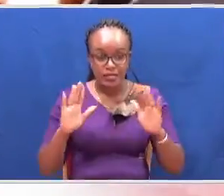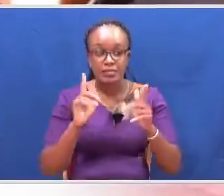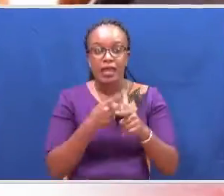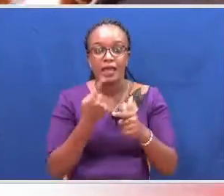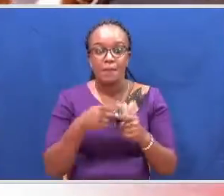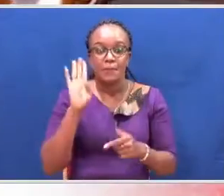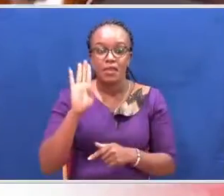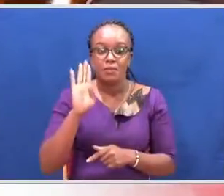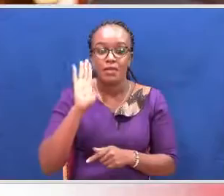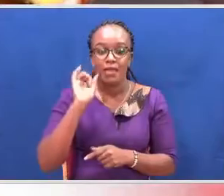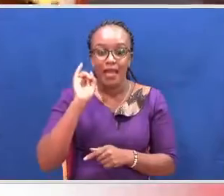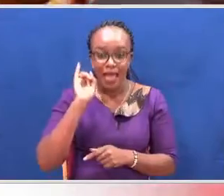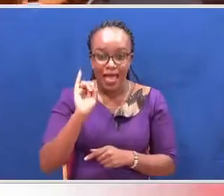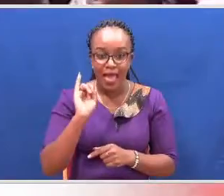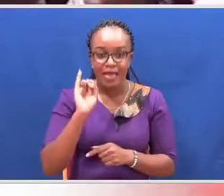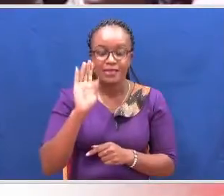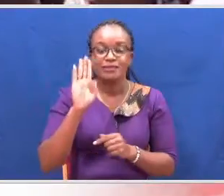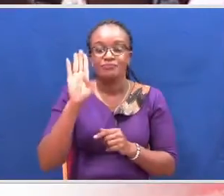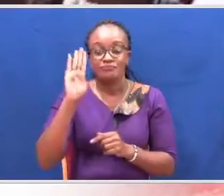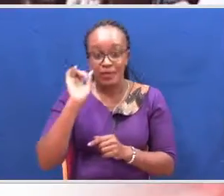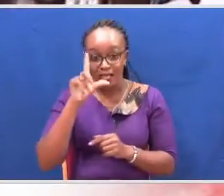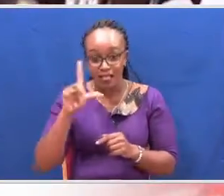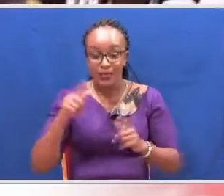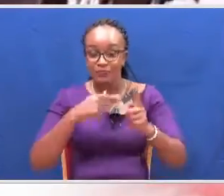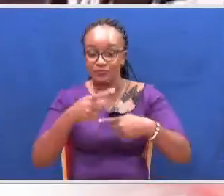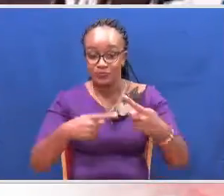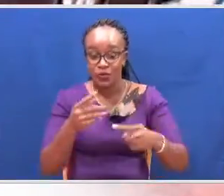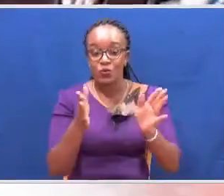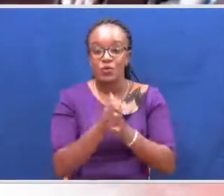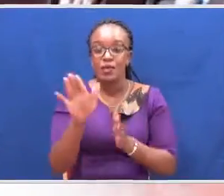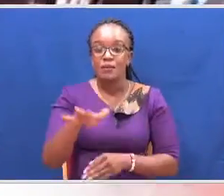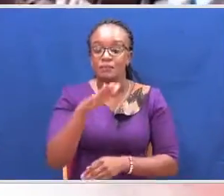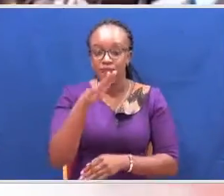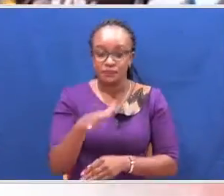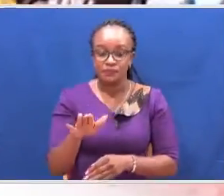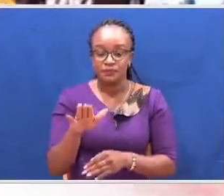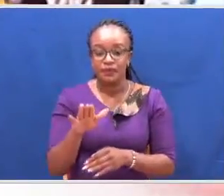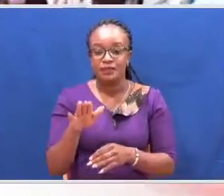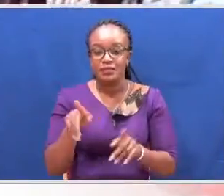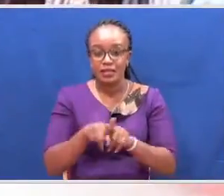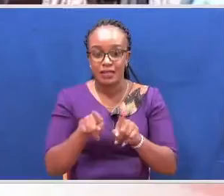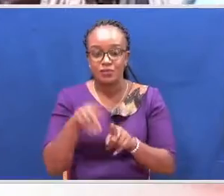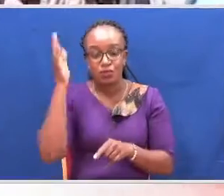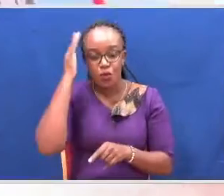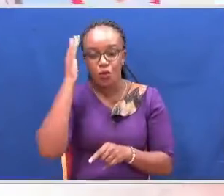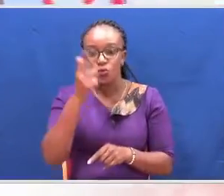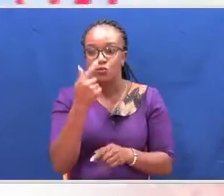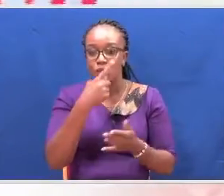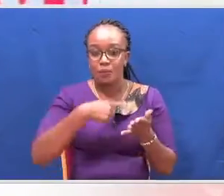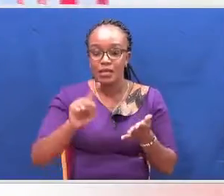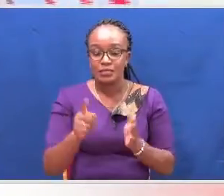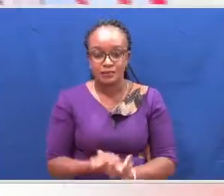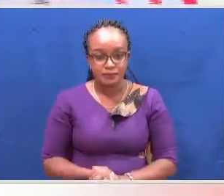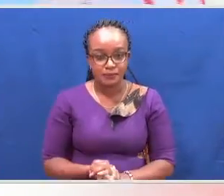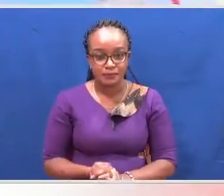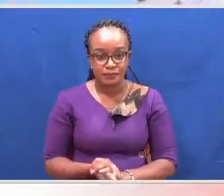will have gone through the parliamentary stage, and campaigns to woo the public to pass it at the referendum will be on top gear. Yule